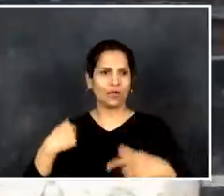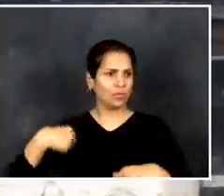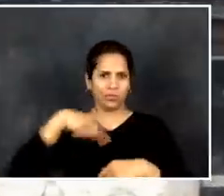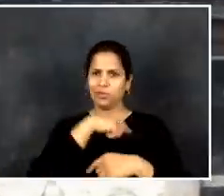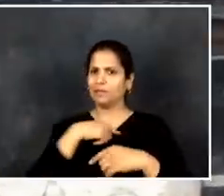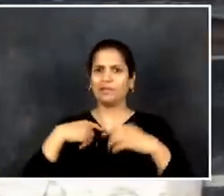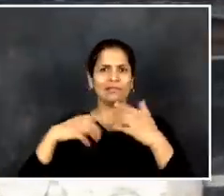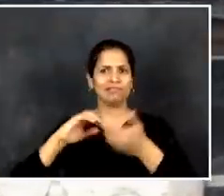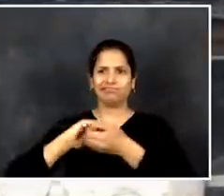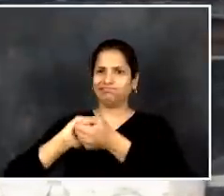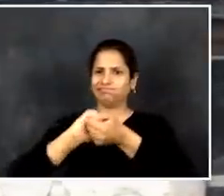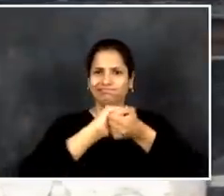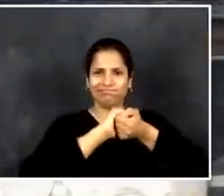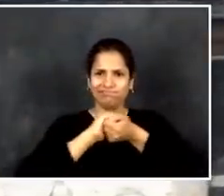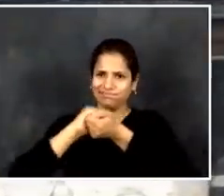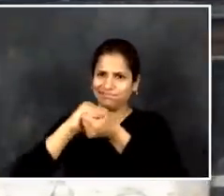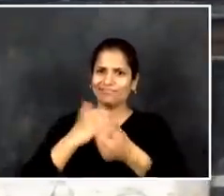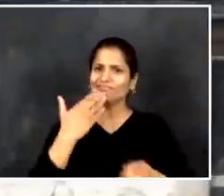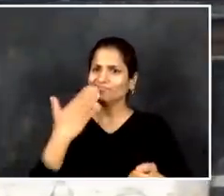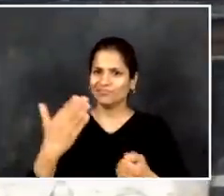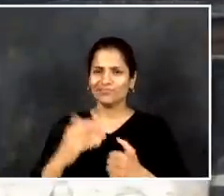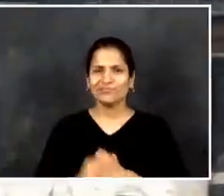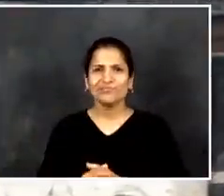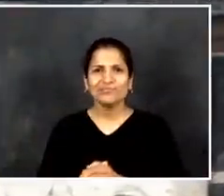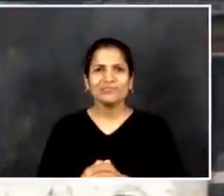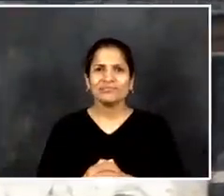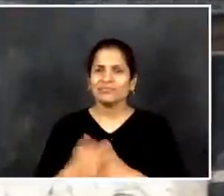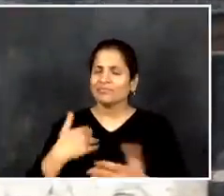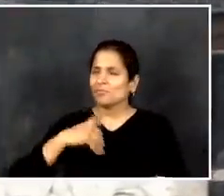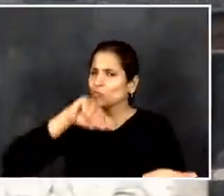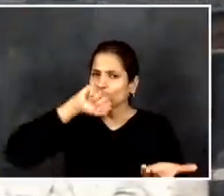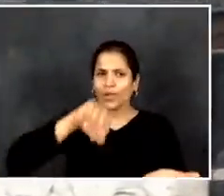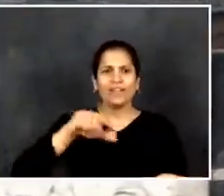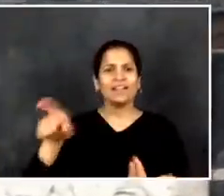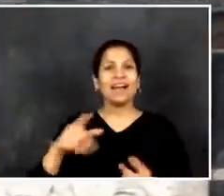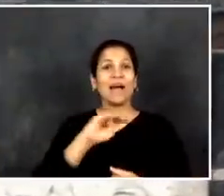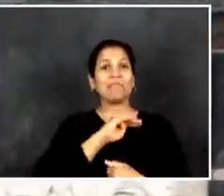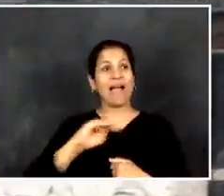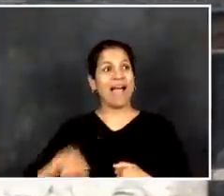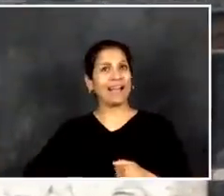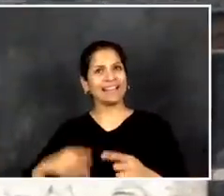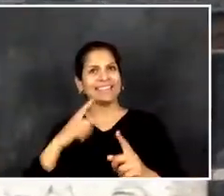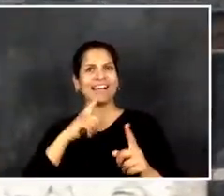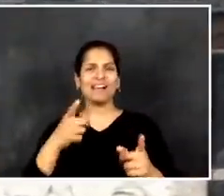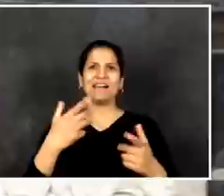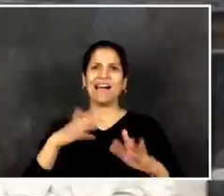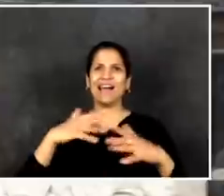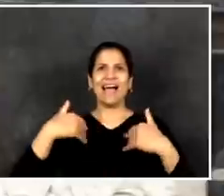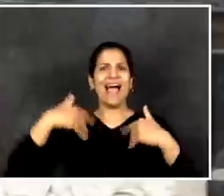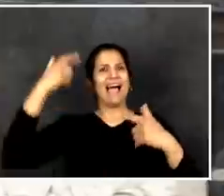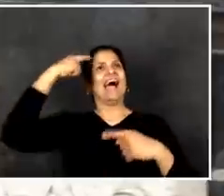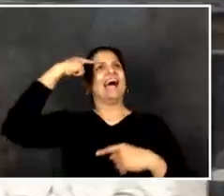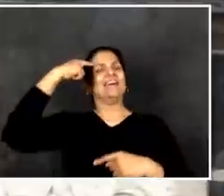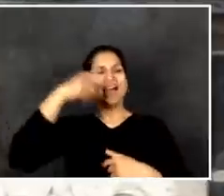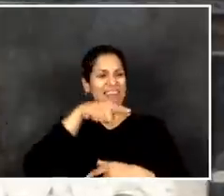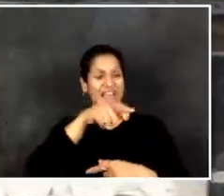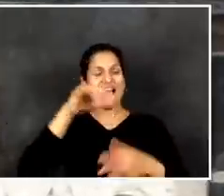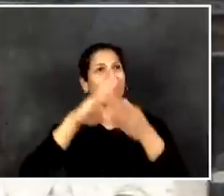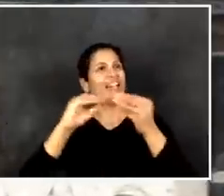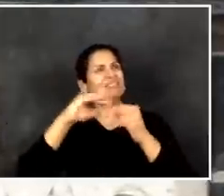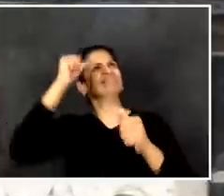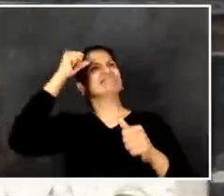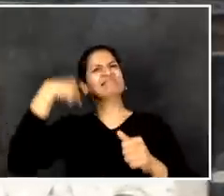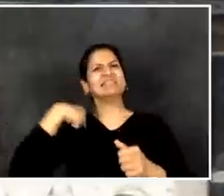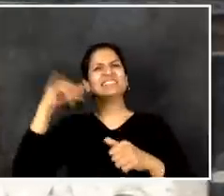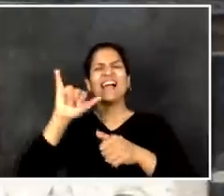we've seen in different movies of folks racing against time to come up with some solution, but this is real life. This happened